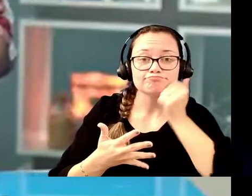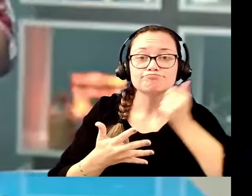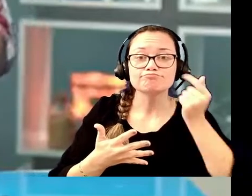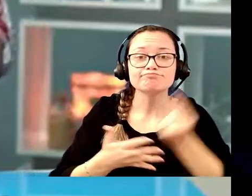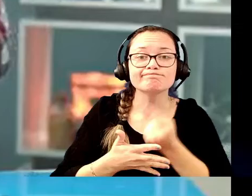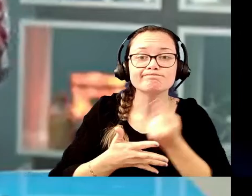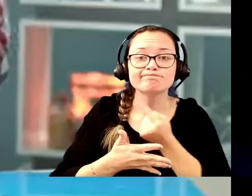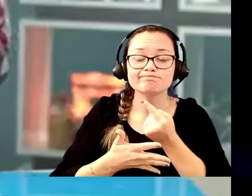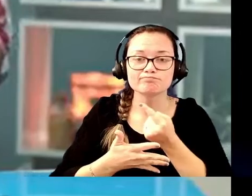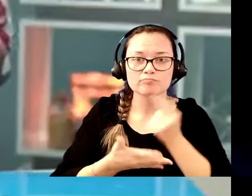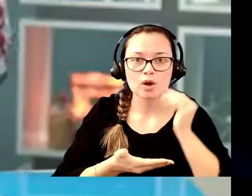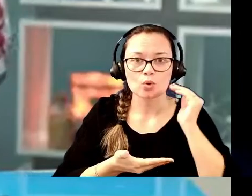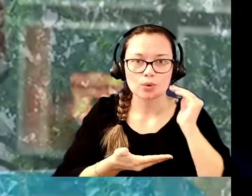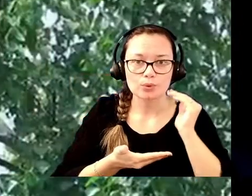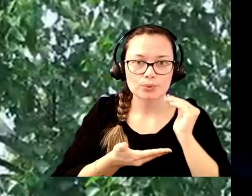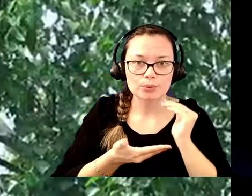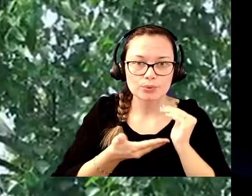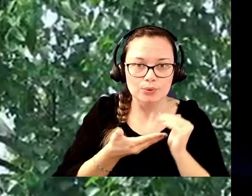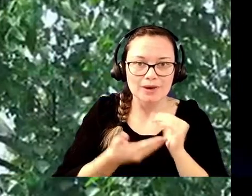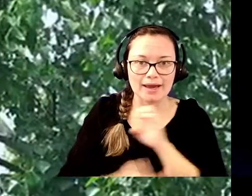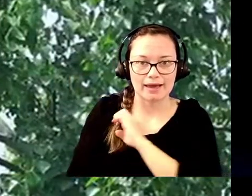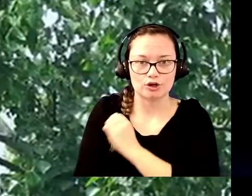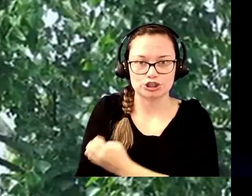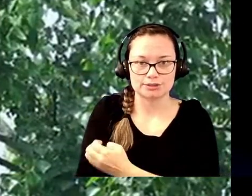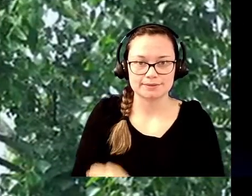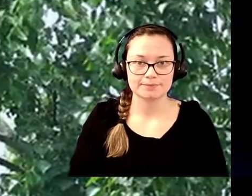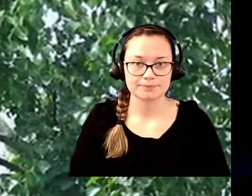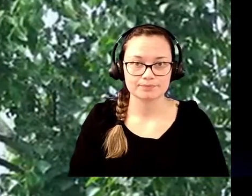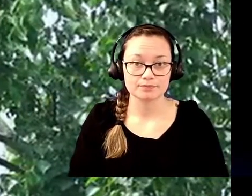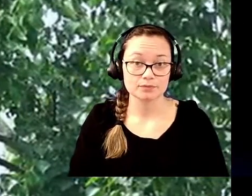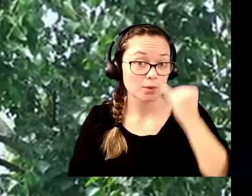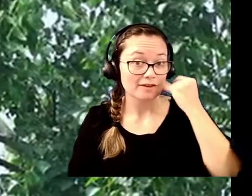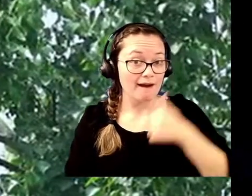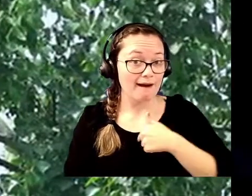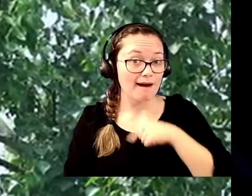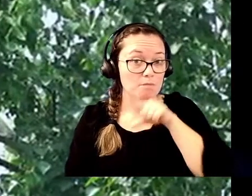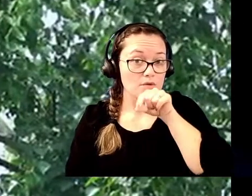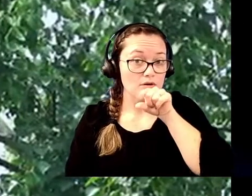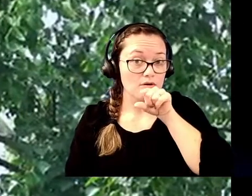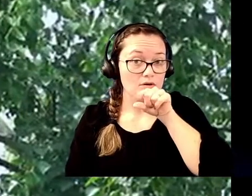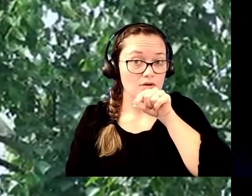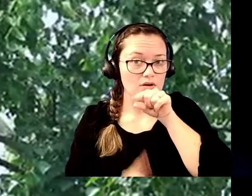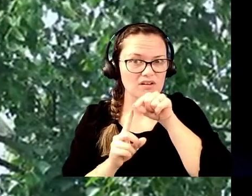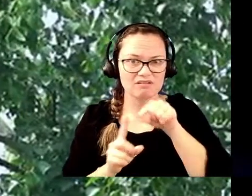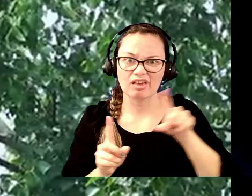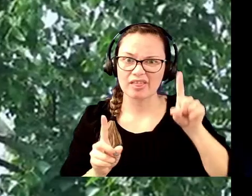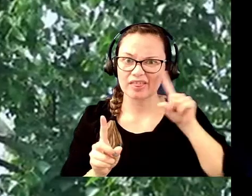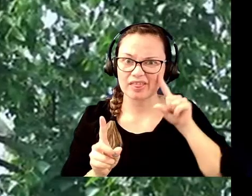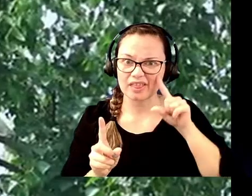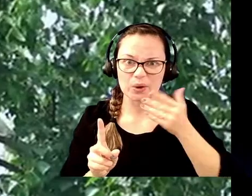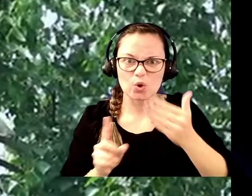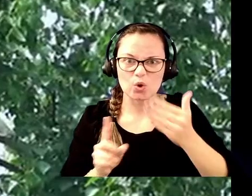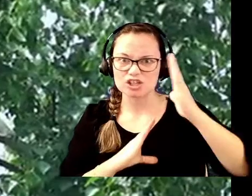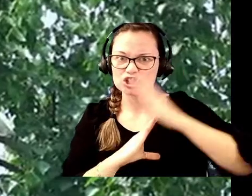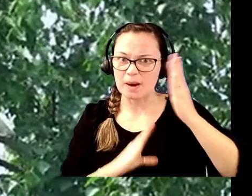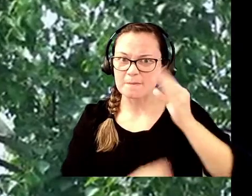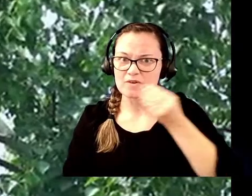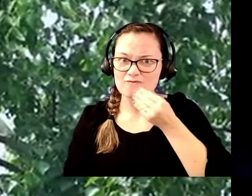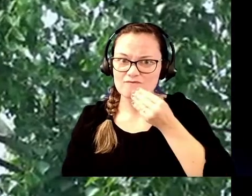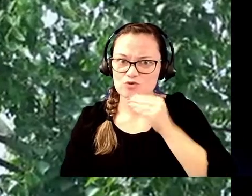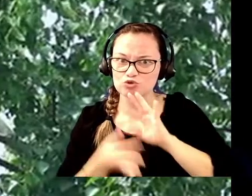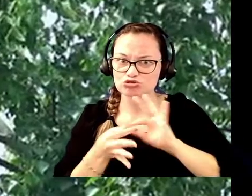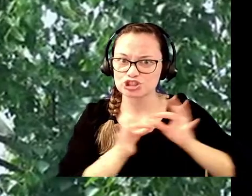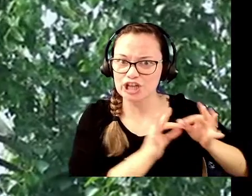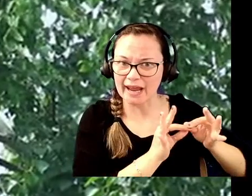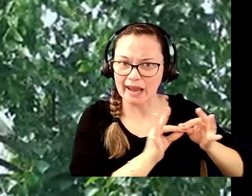there's less energy available to them. So if I am a hawk, I'm thinking, man, it is very good to be at the top of the food chain. I don't have to worry